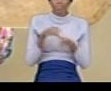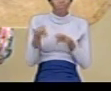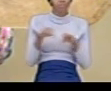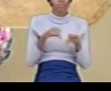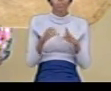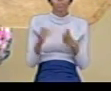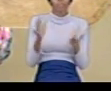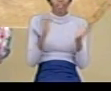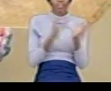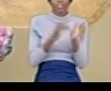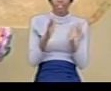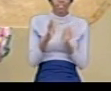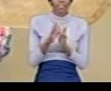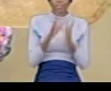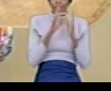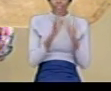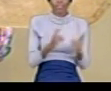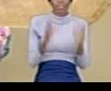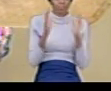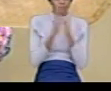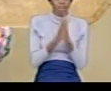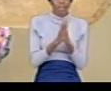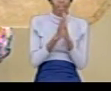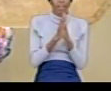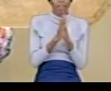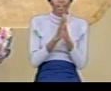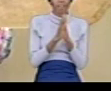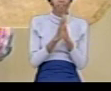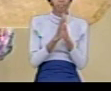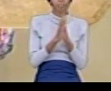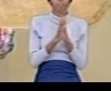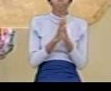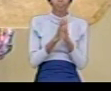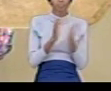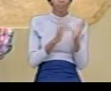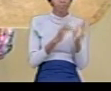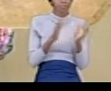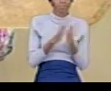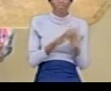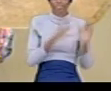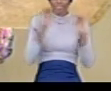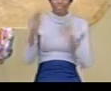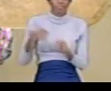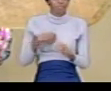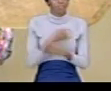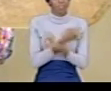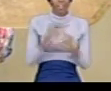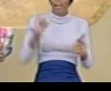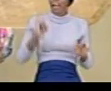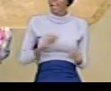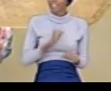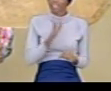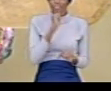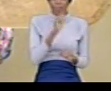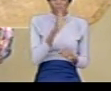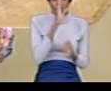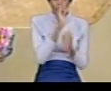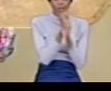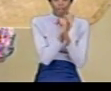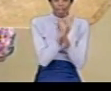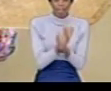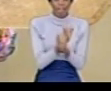do. Jesus answer prayer, Jesus sets me free. I shall not